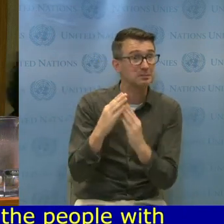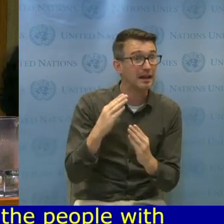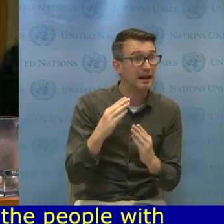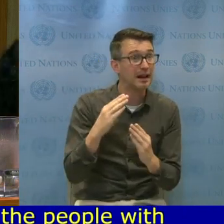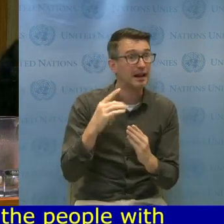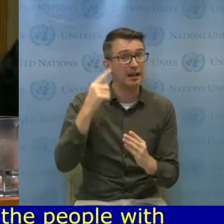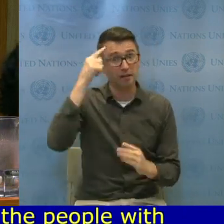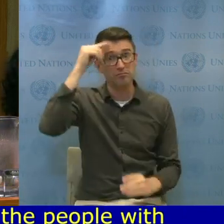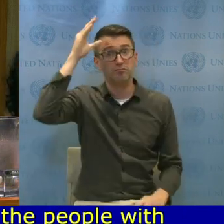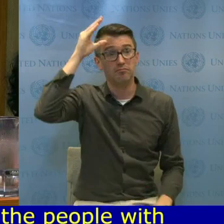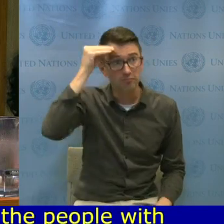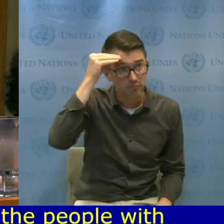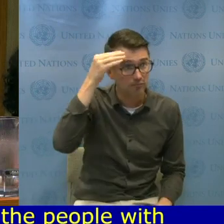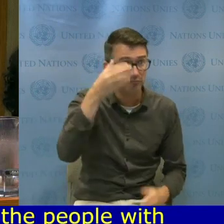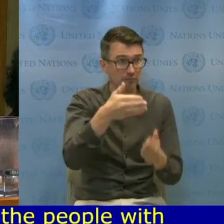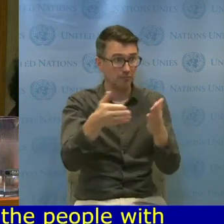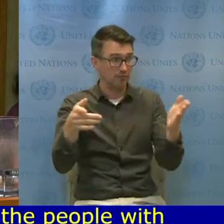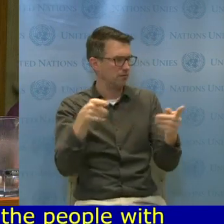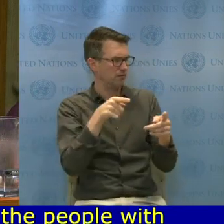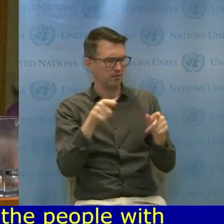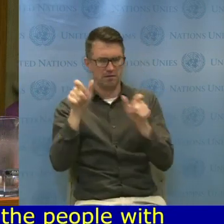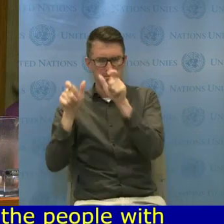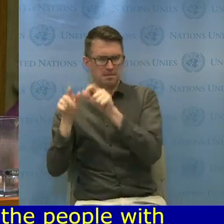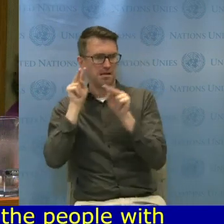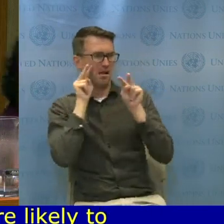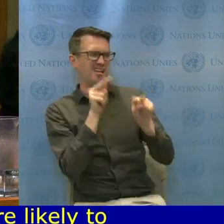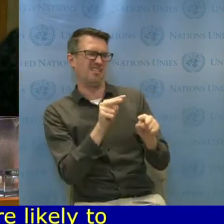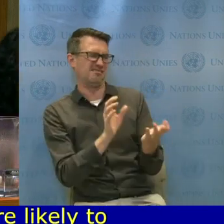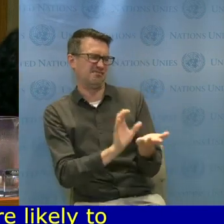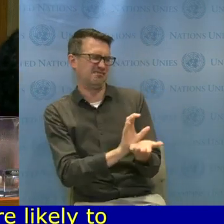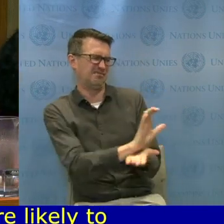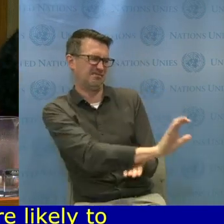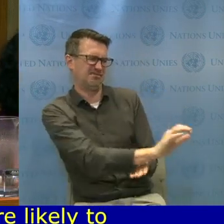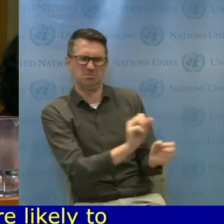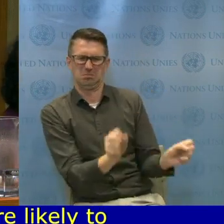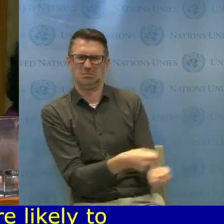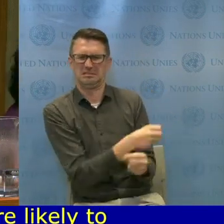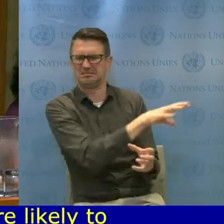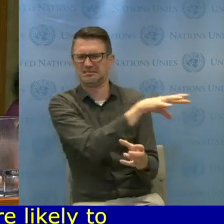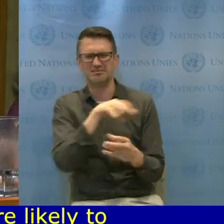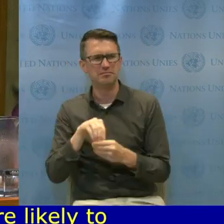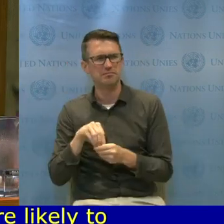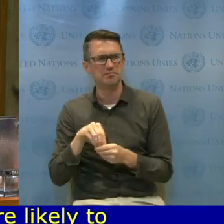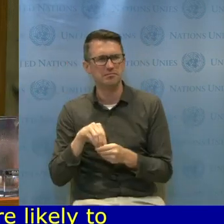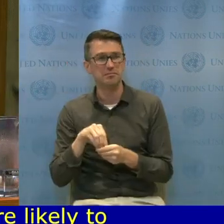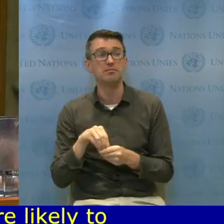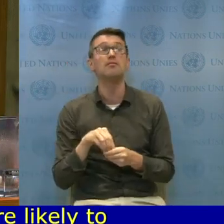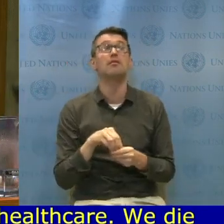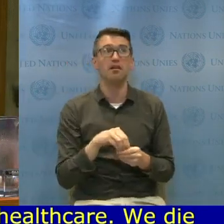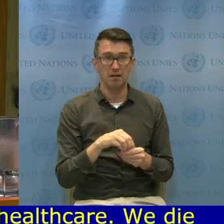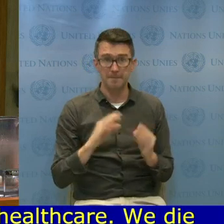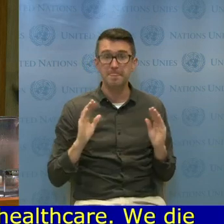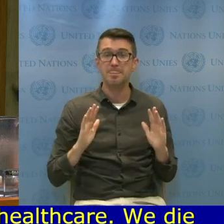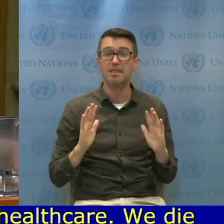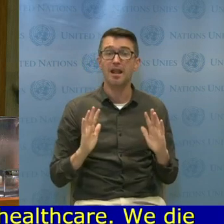younger than people without disabilities. Every year, people with intellectual disabilities